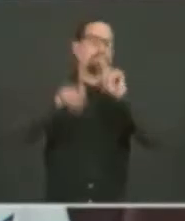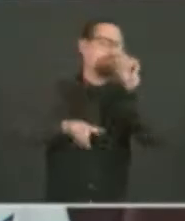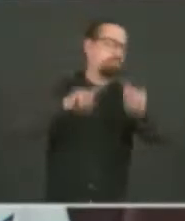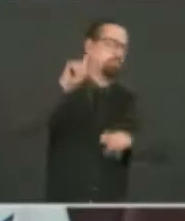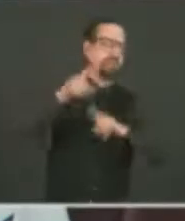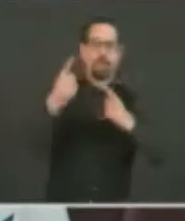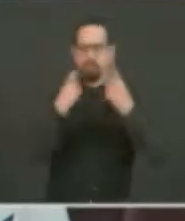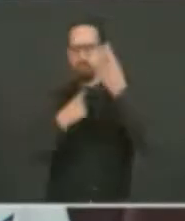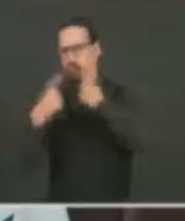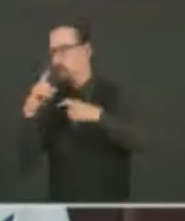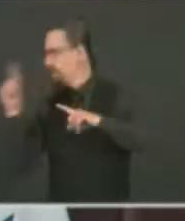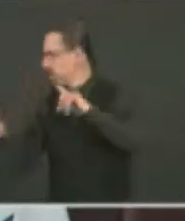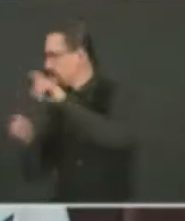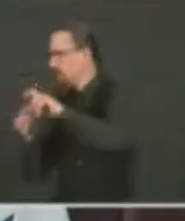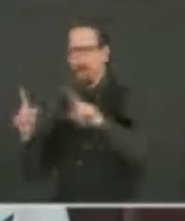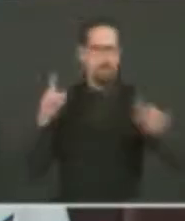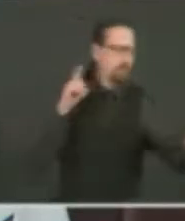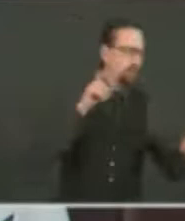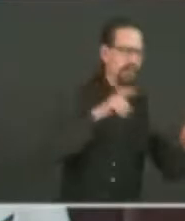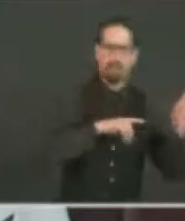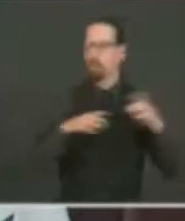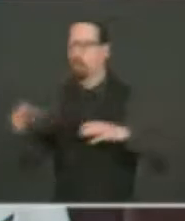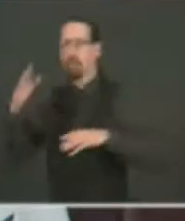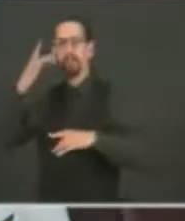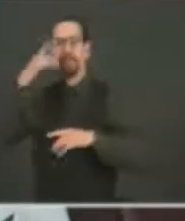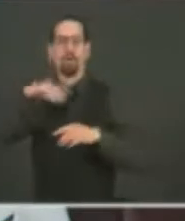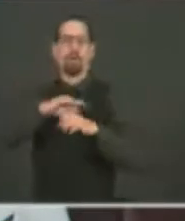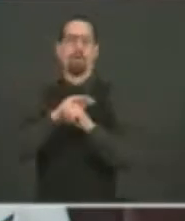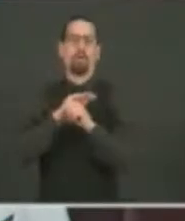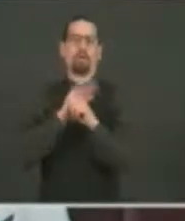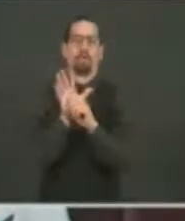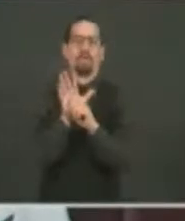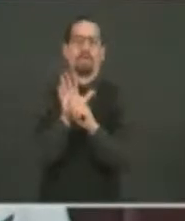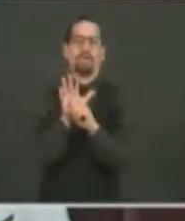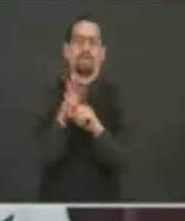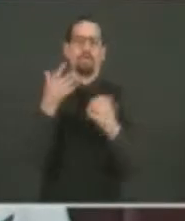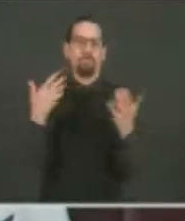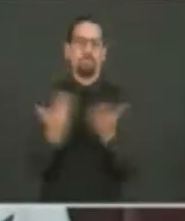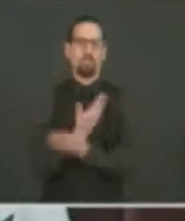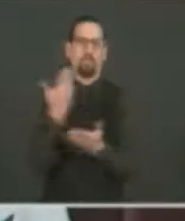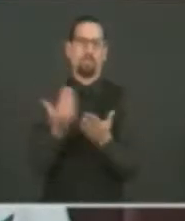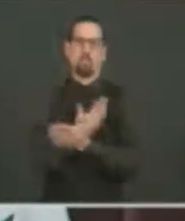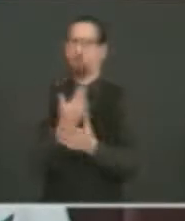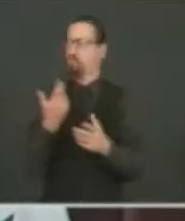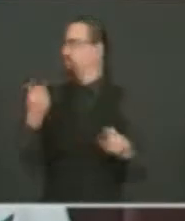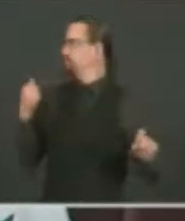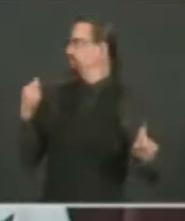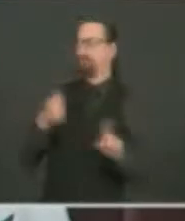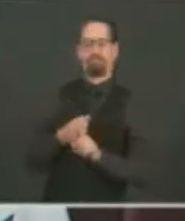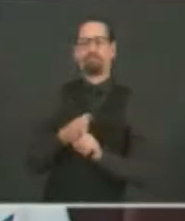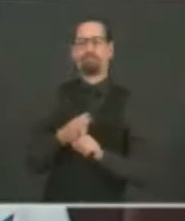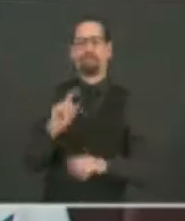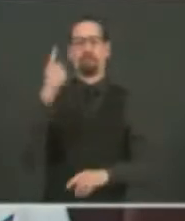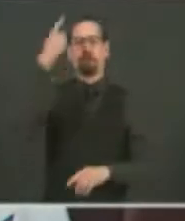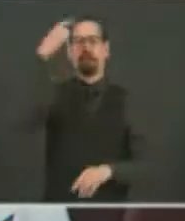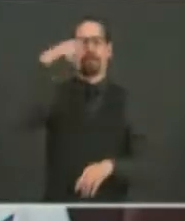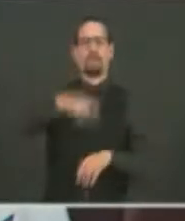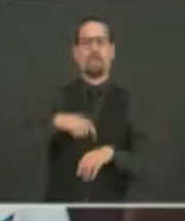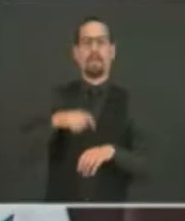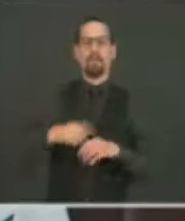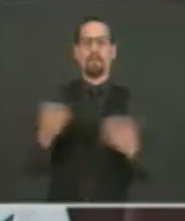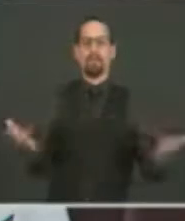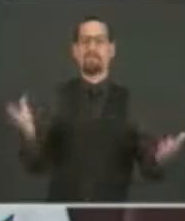be a miracle if you weren't confused. It would be a miracle if you didn't have questions. So we set this